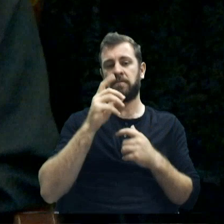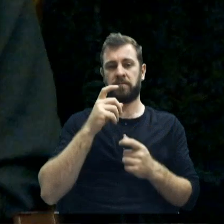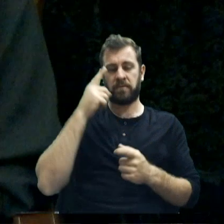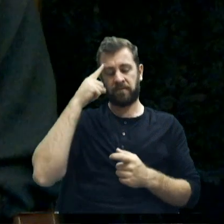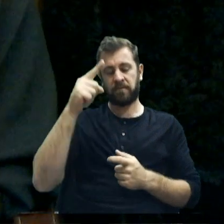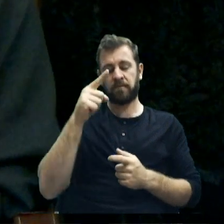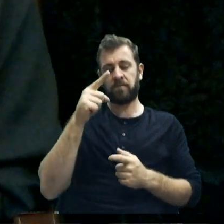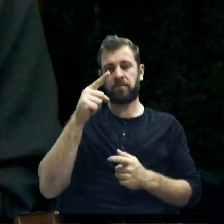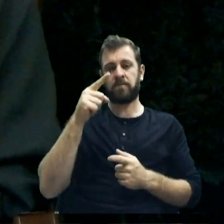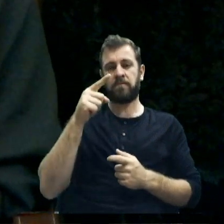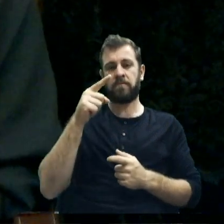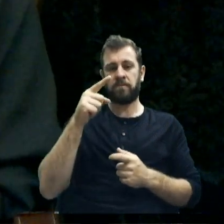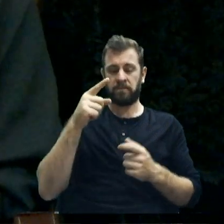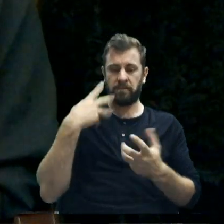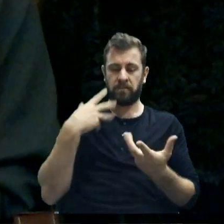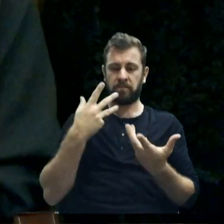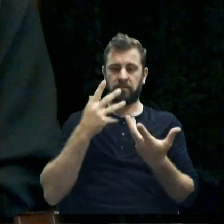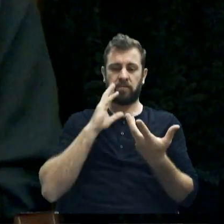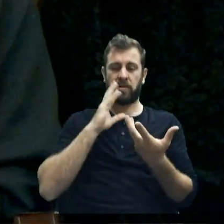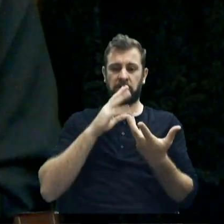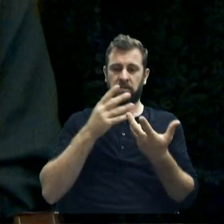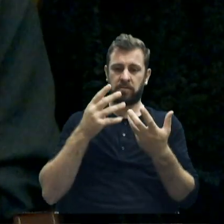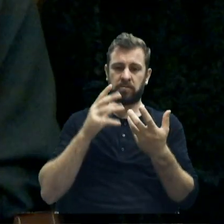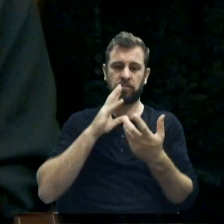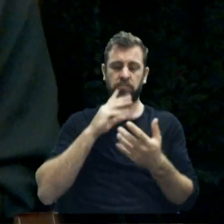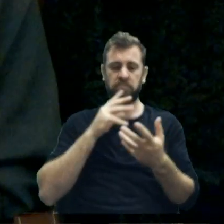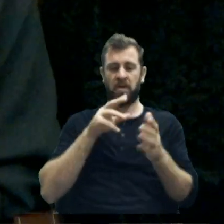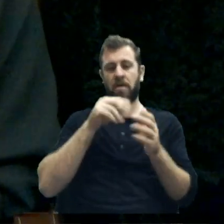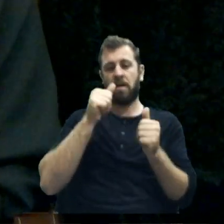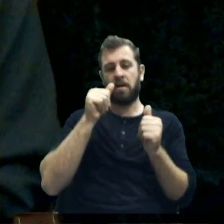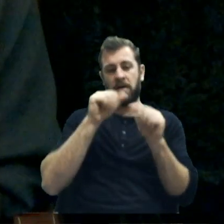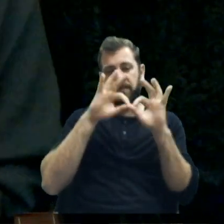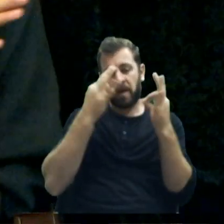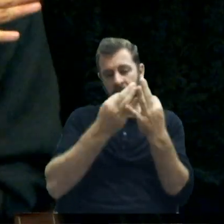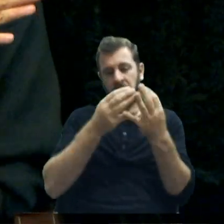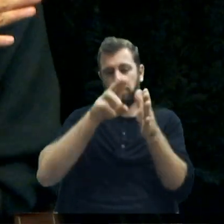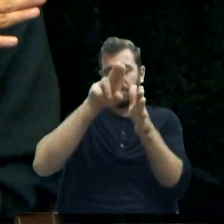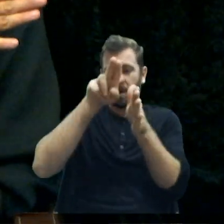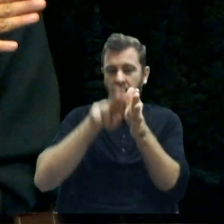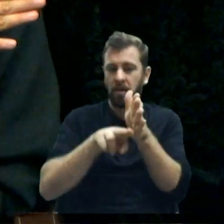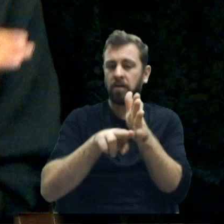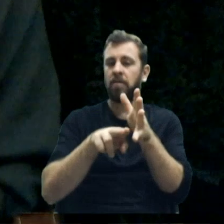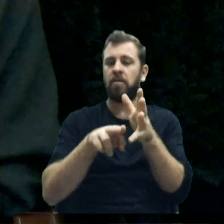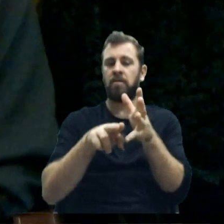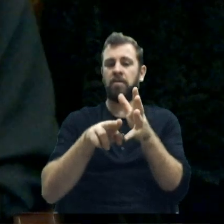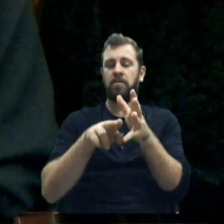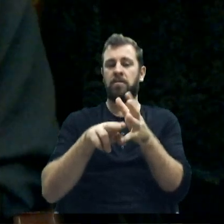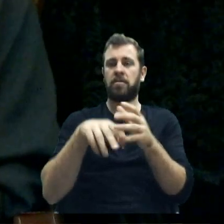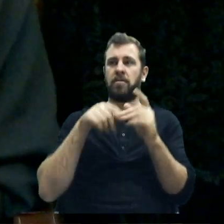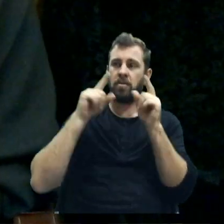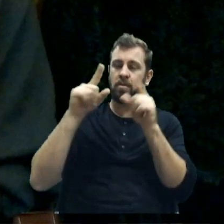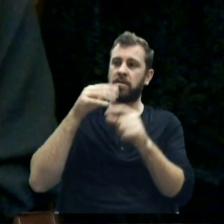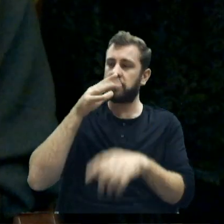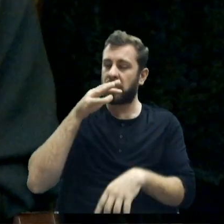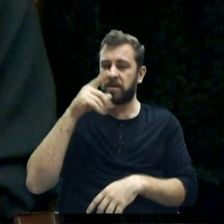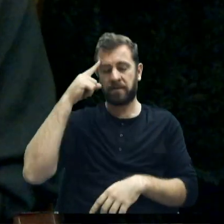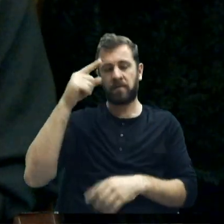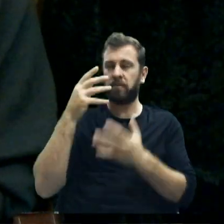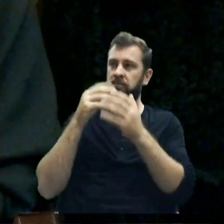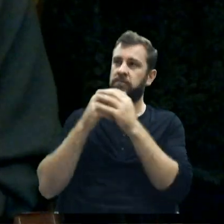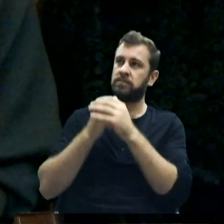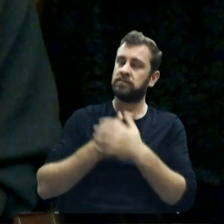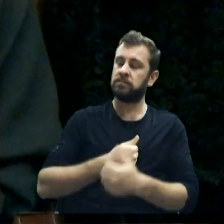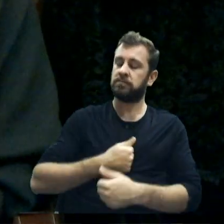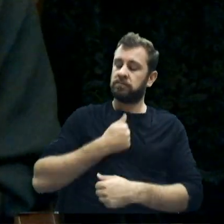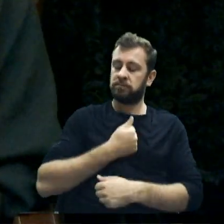Allah read his talqeen, his salatul mayyit, buried him, everything. They went to Sa'ad's mother for condolences.